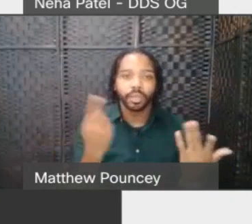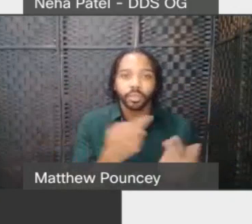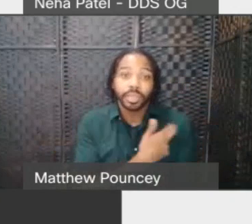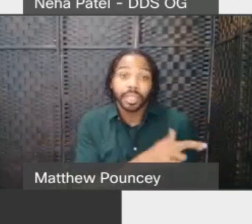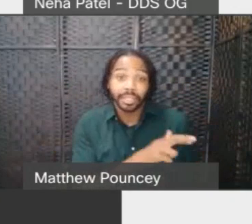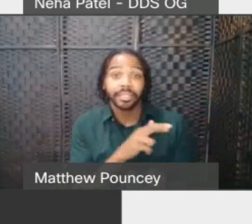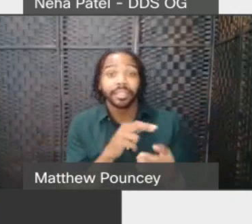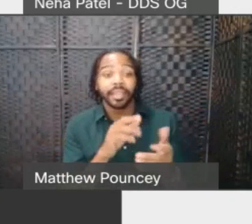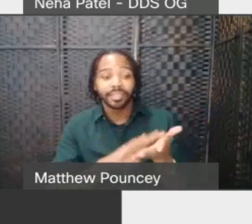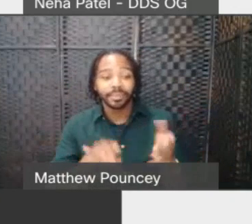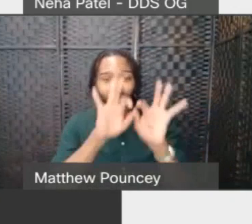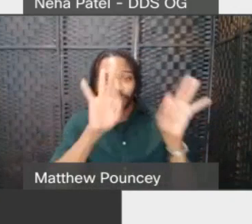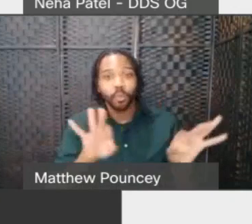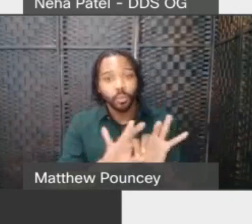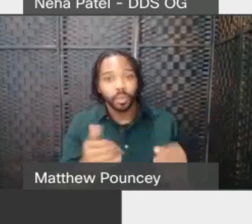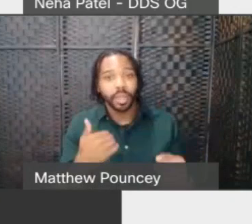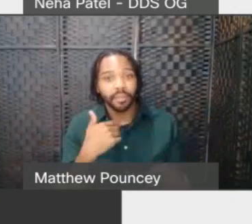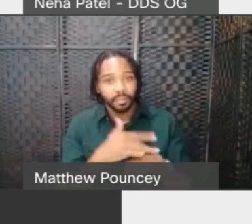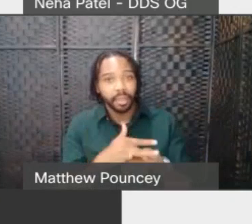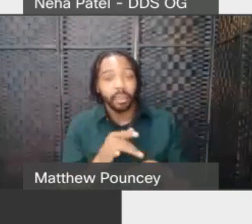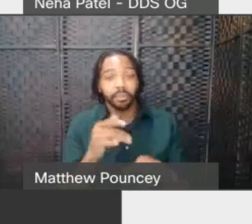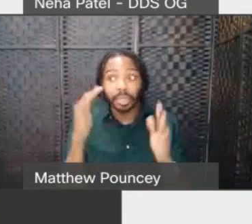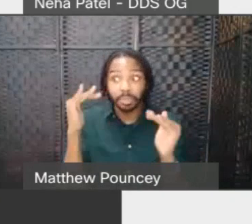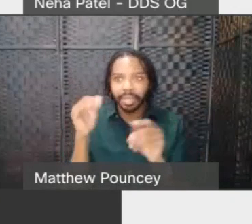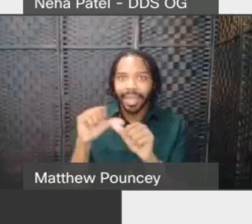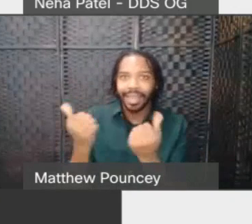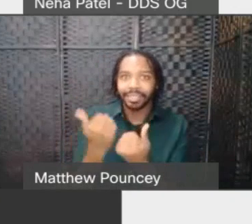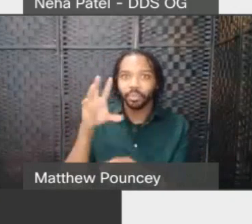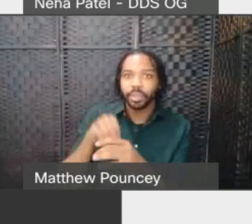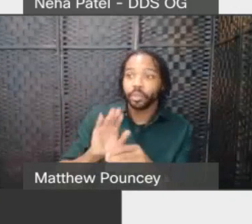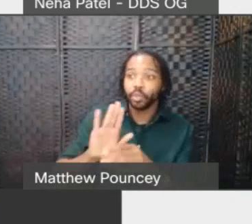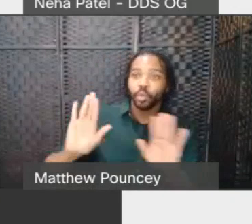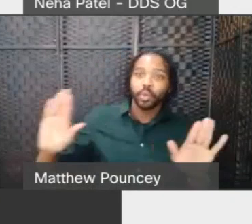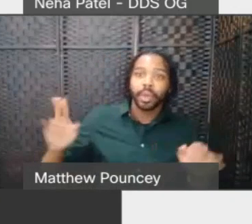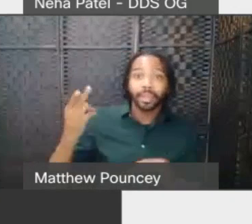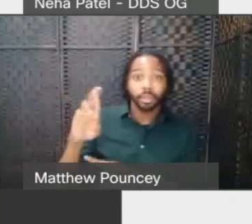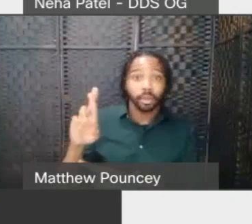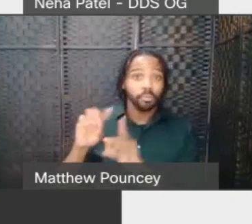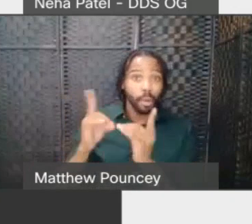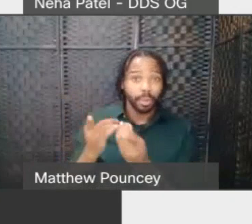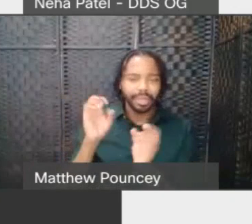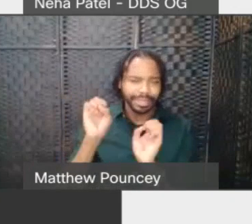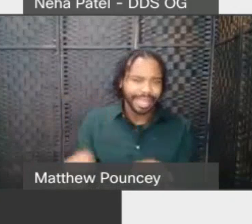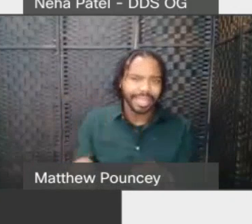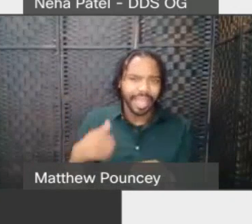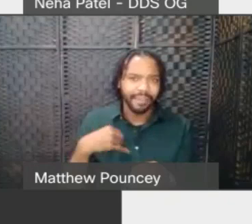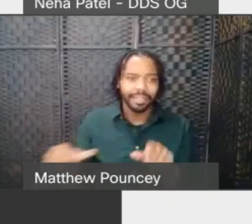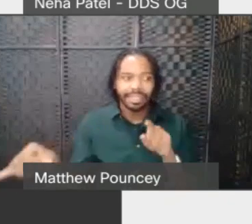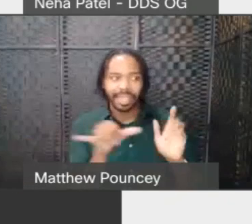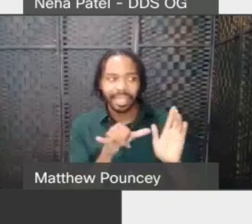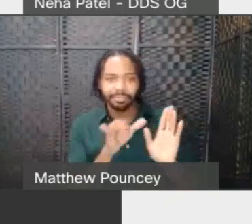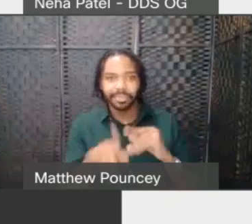have, and we would expect that agencies within their human resources would be able to have that same kind